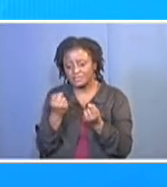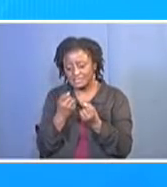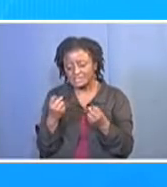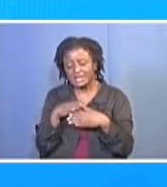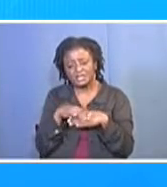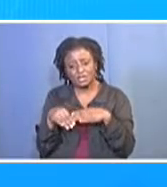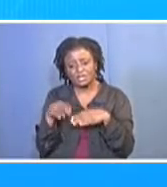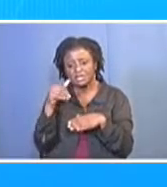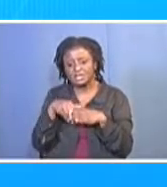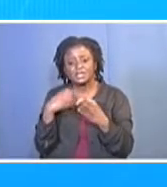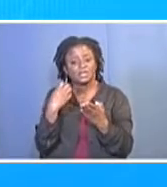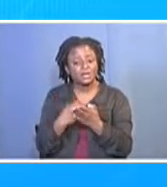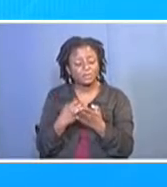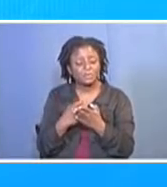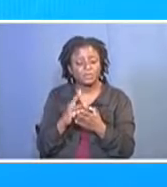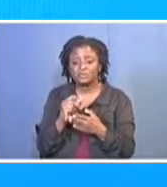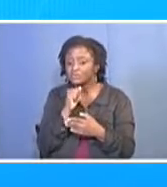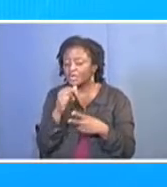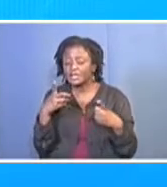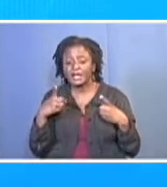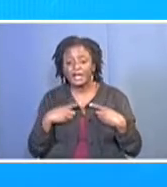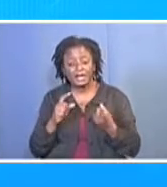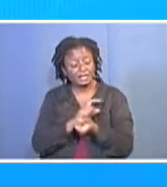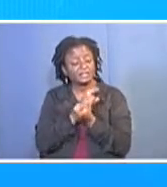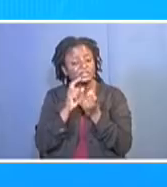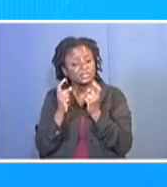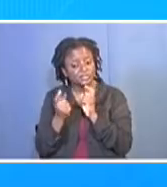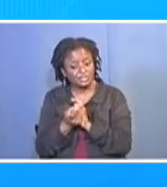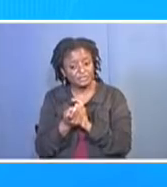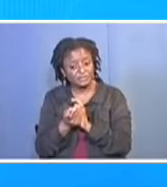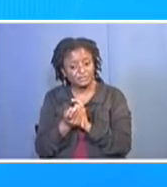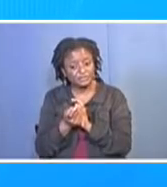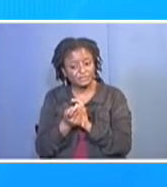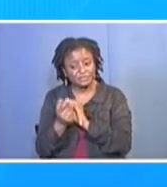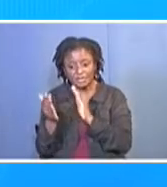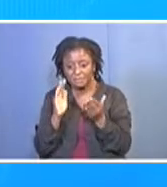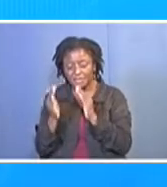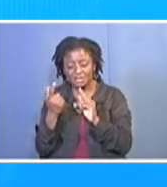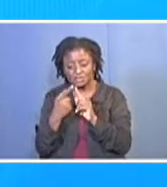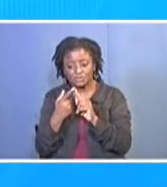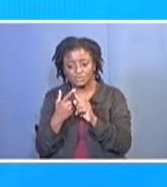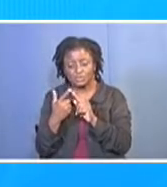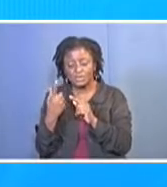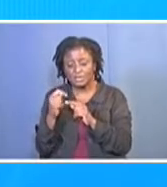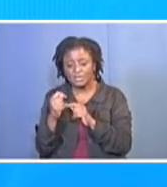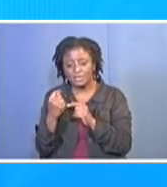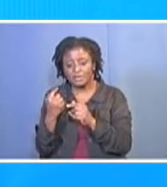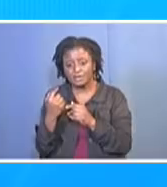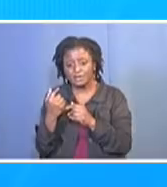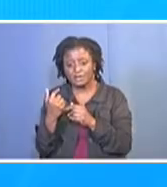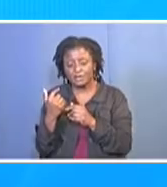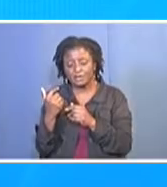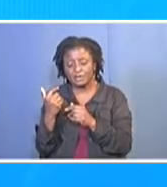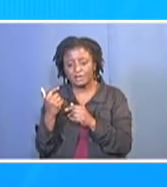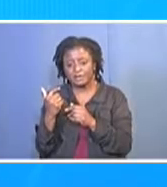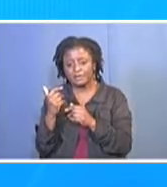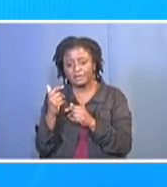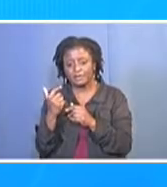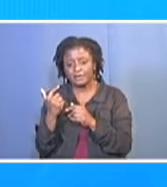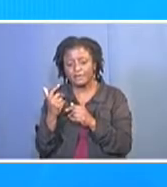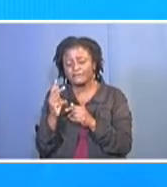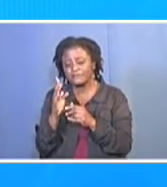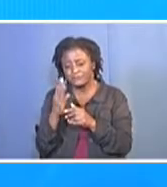haven't had a shift relative to where we were in the third and the fourth quarter. And now we are